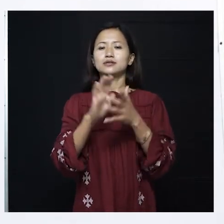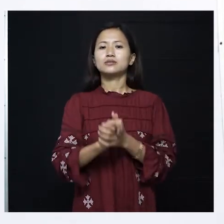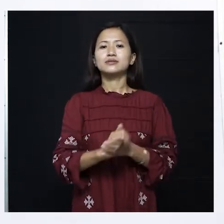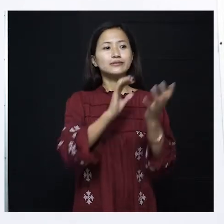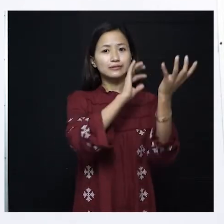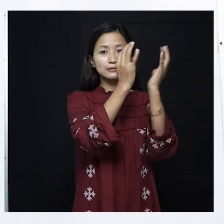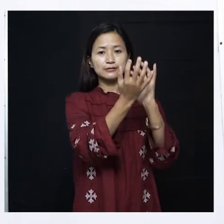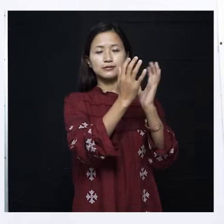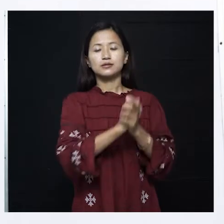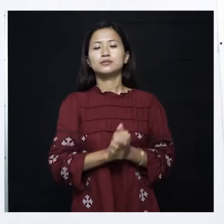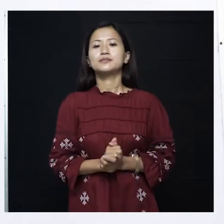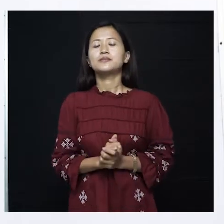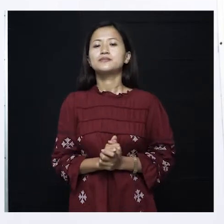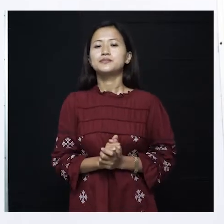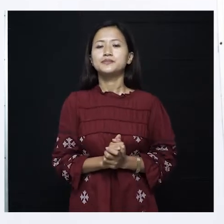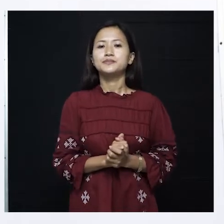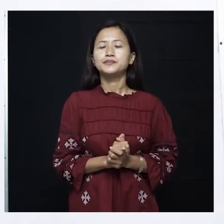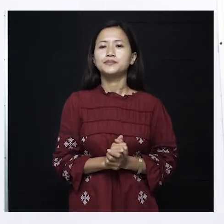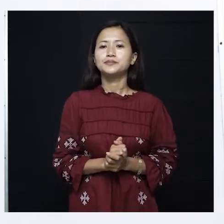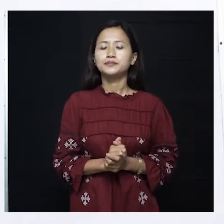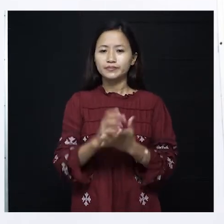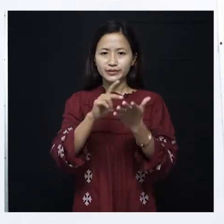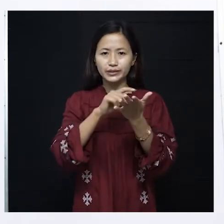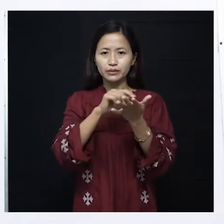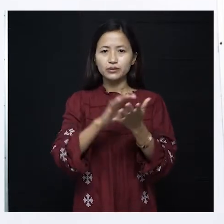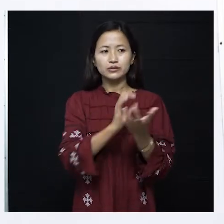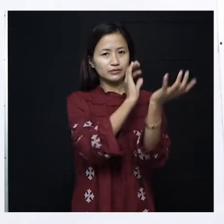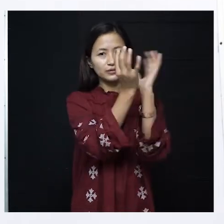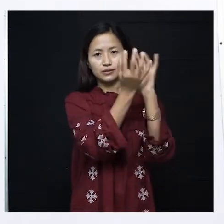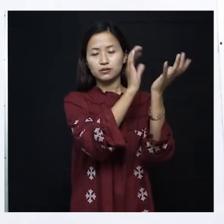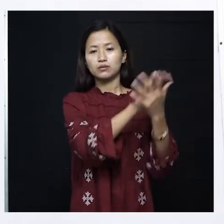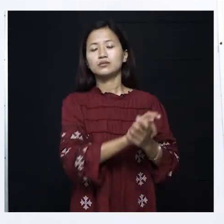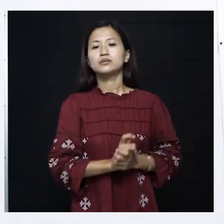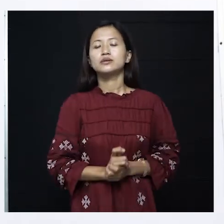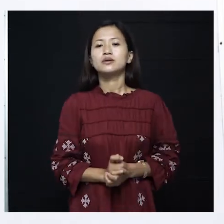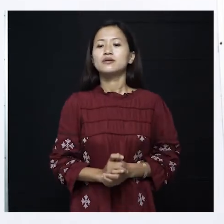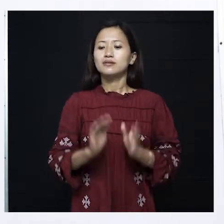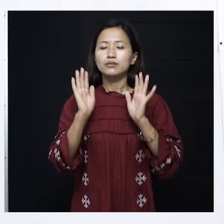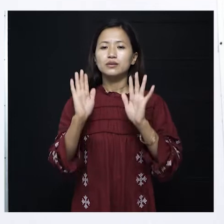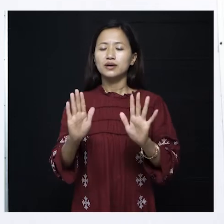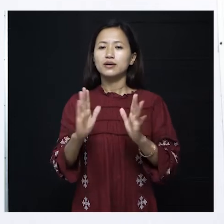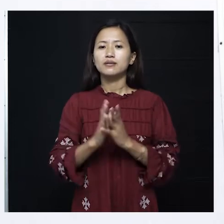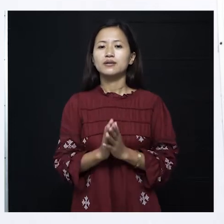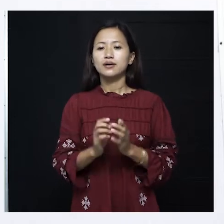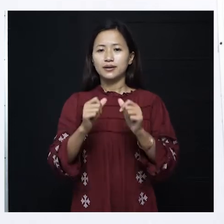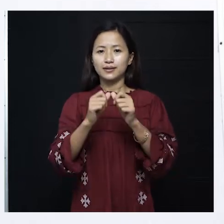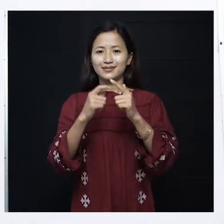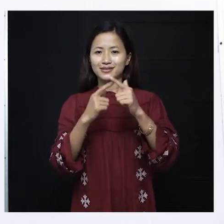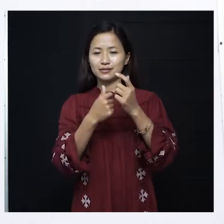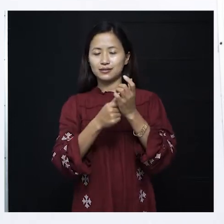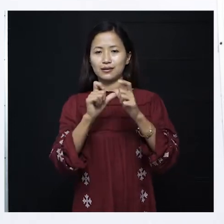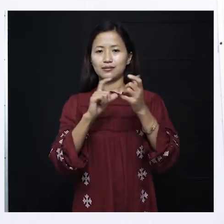Earth, that is the globe, okay? Then apart from this globe, again, we have an atlas,